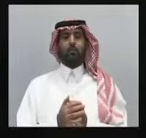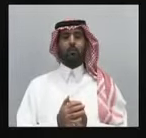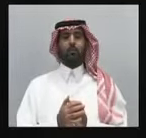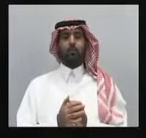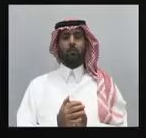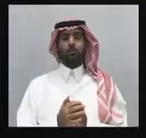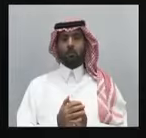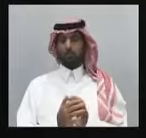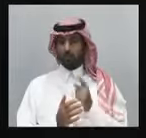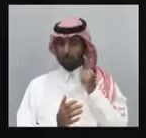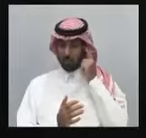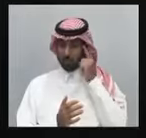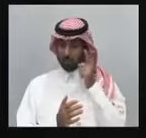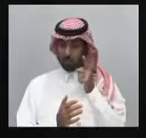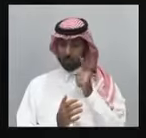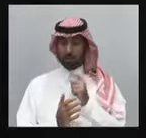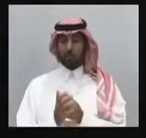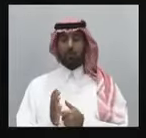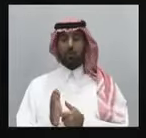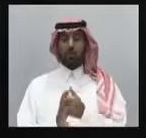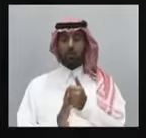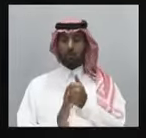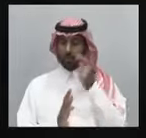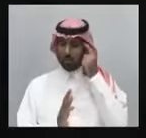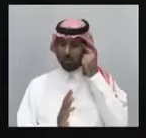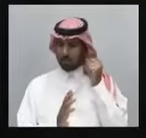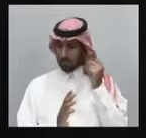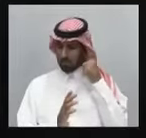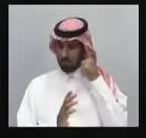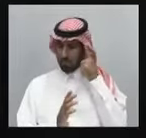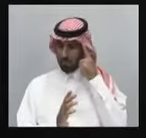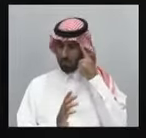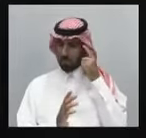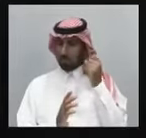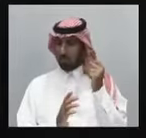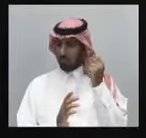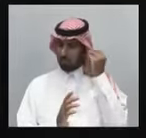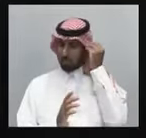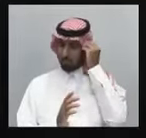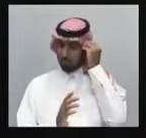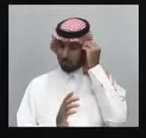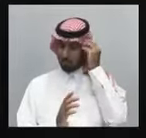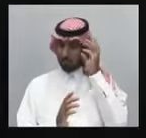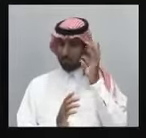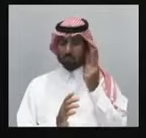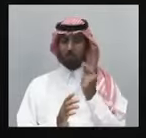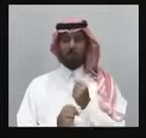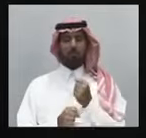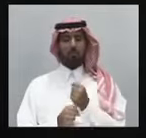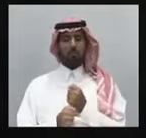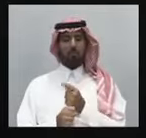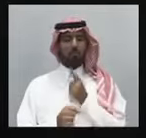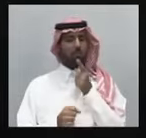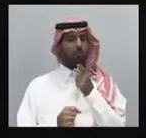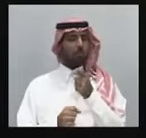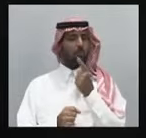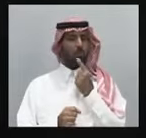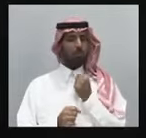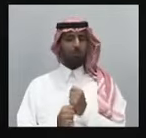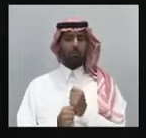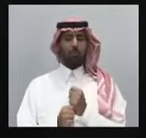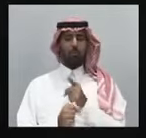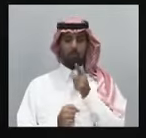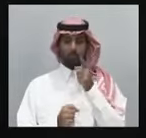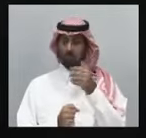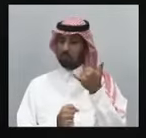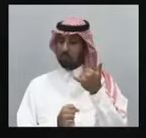believe that you would be able to come out with ideas, with other occupations that are